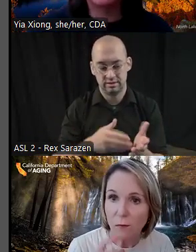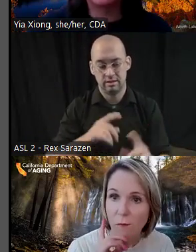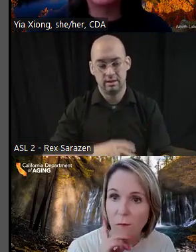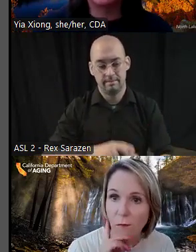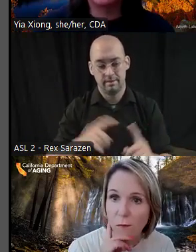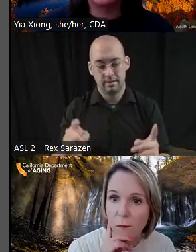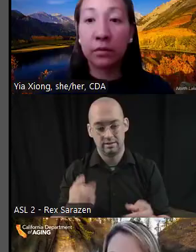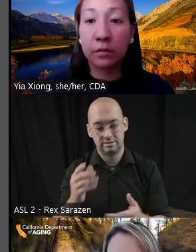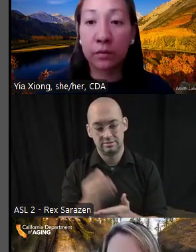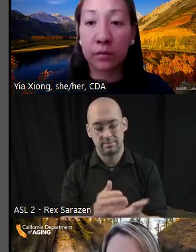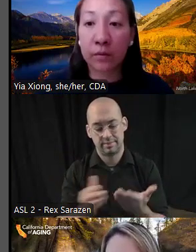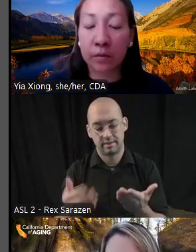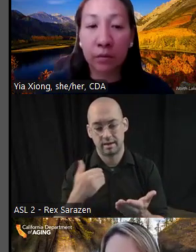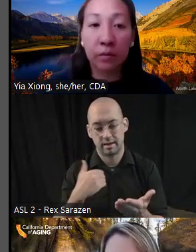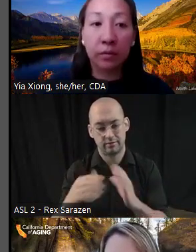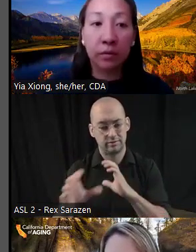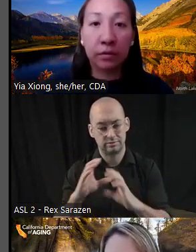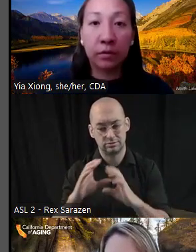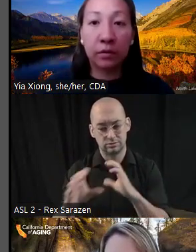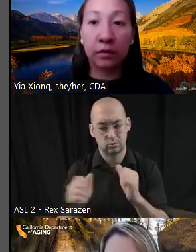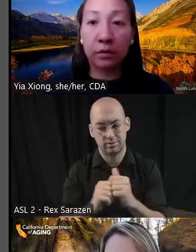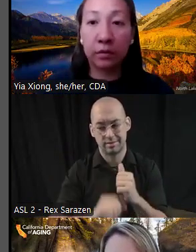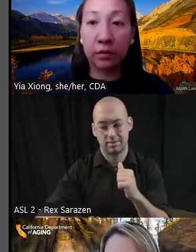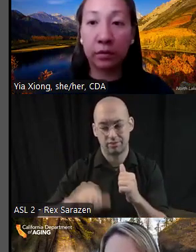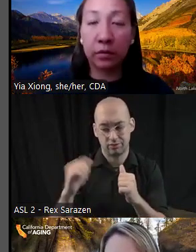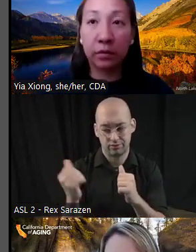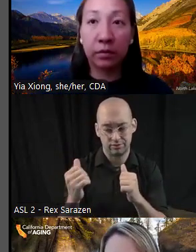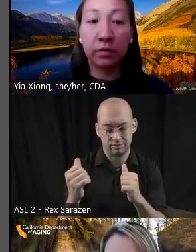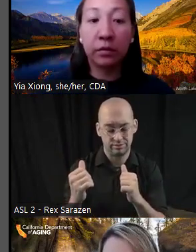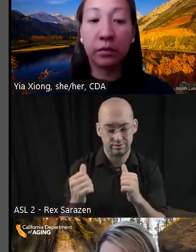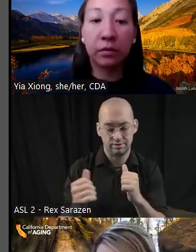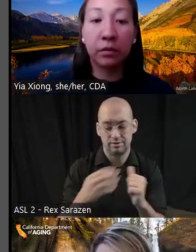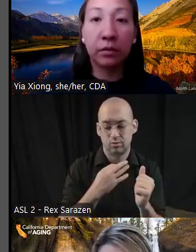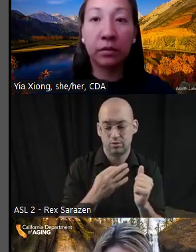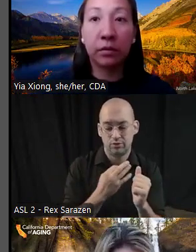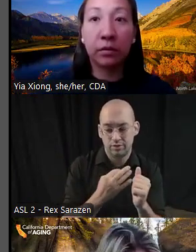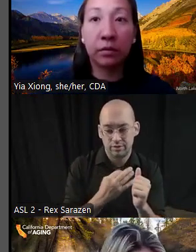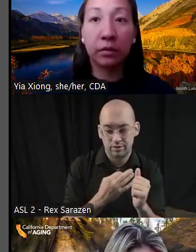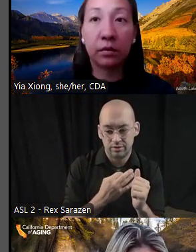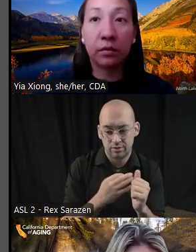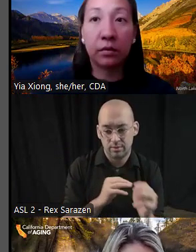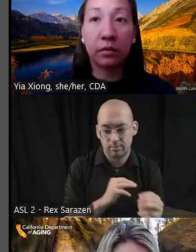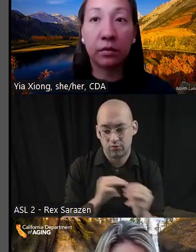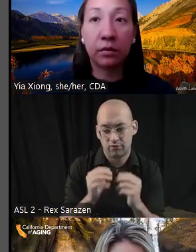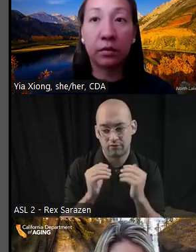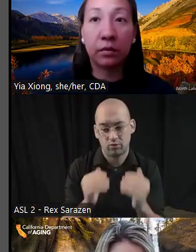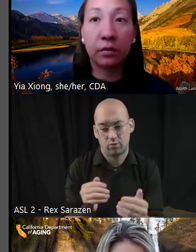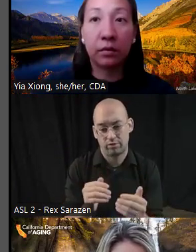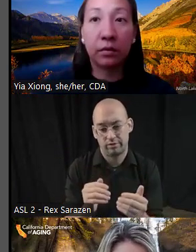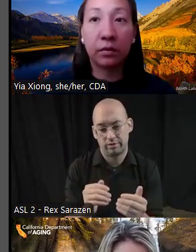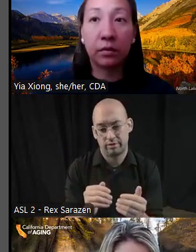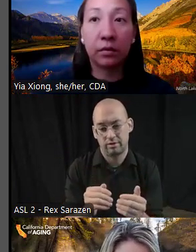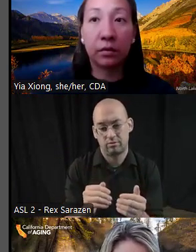had conversations with others in the past, I'm wondering moving forward if we can